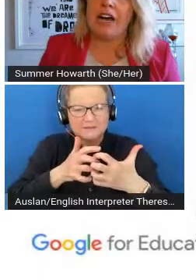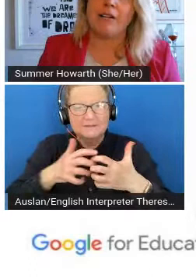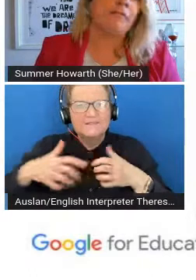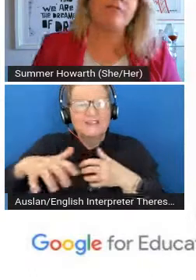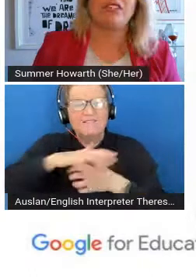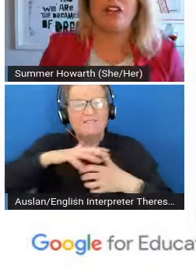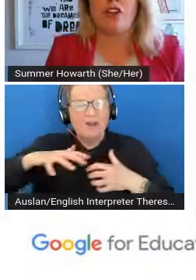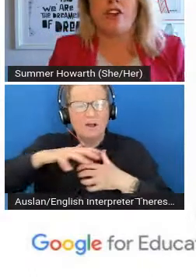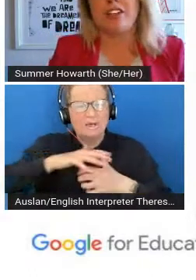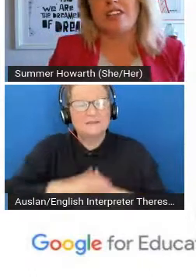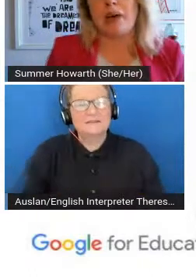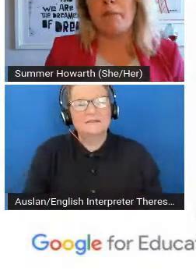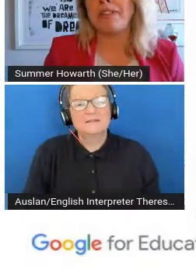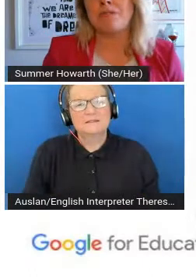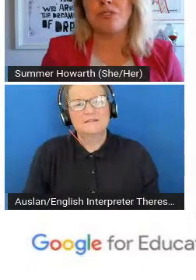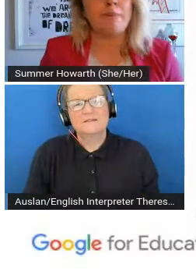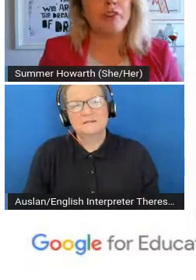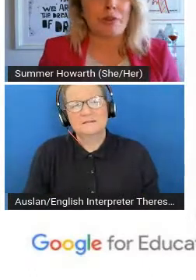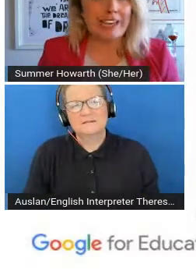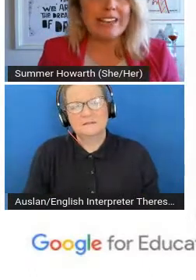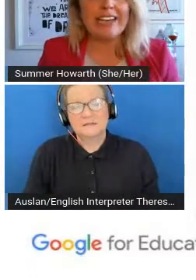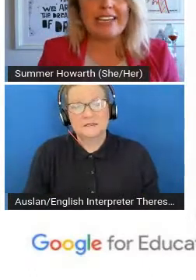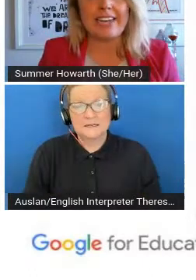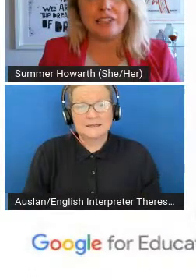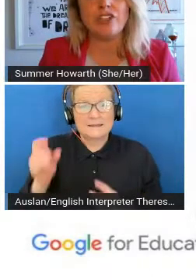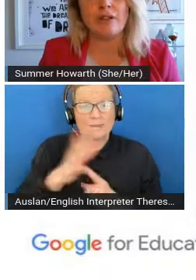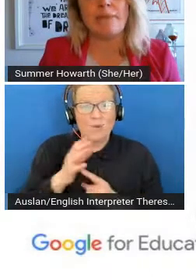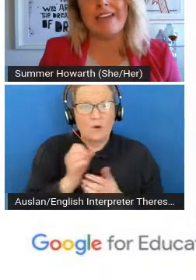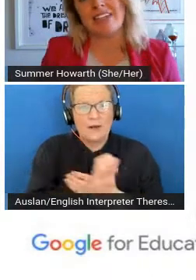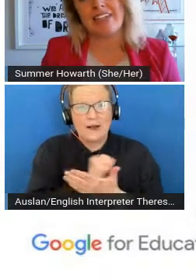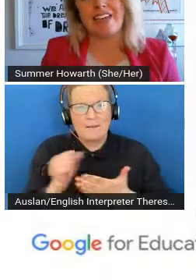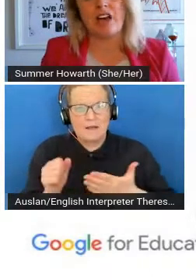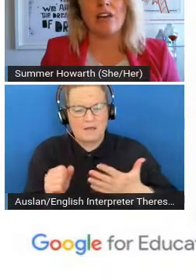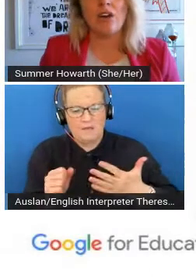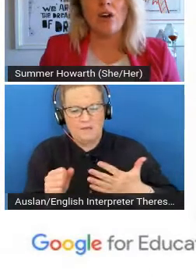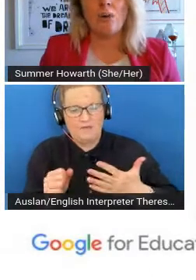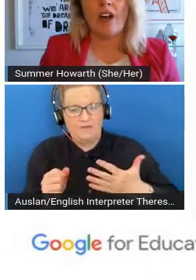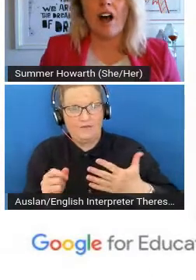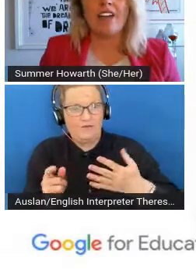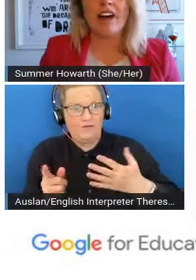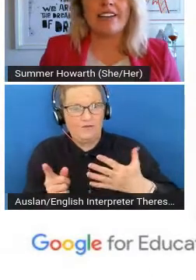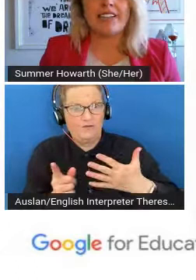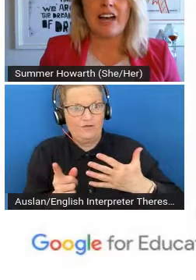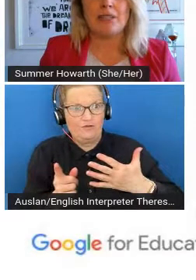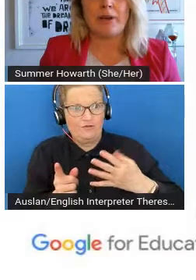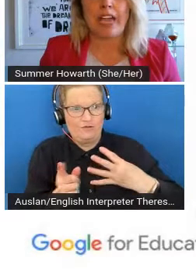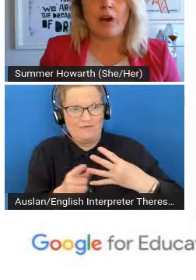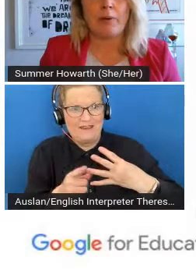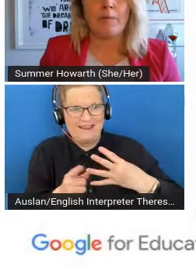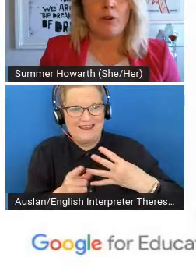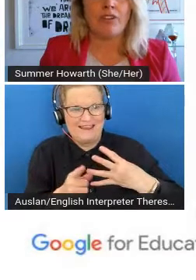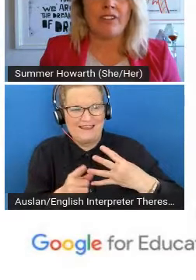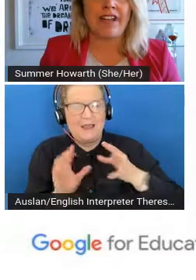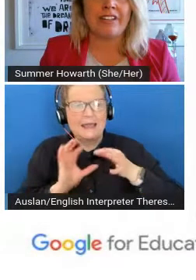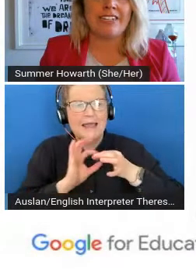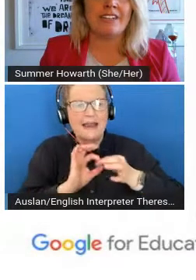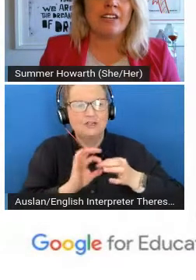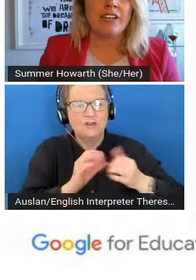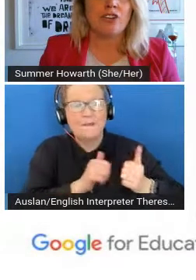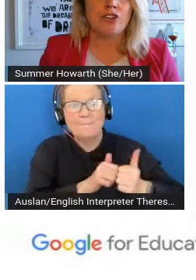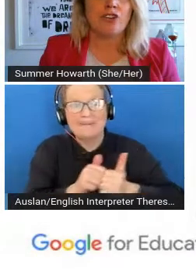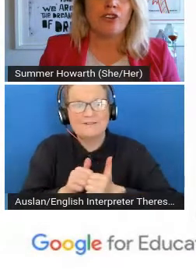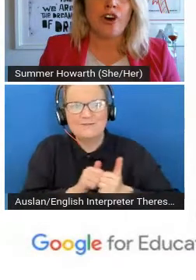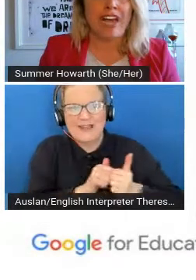about learning design principle number 3, that connection and being together. We highlighted last week how important that